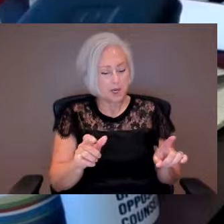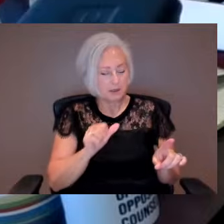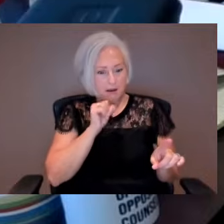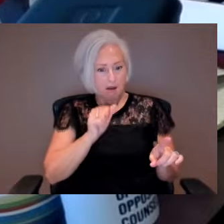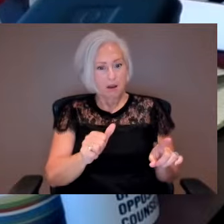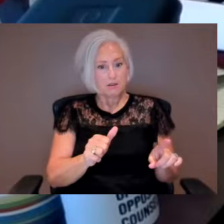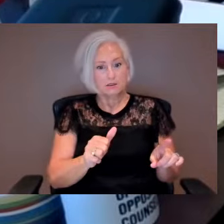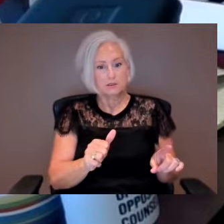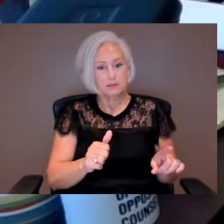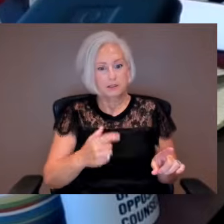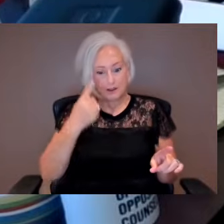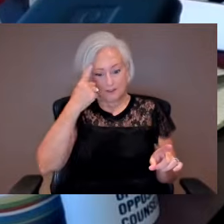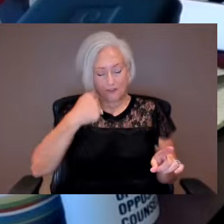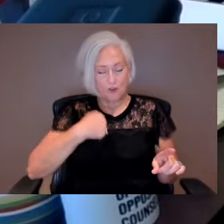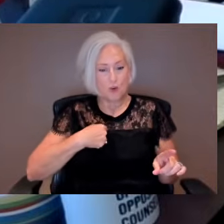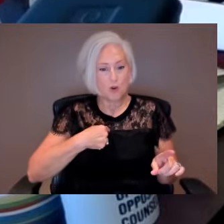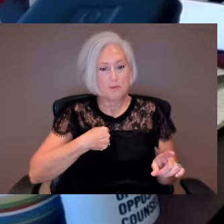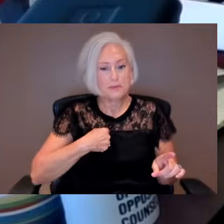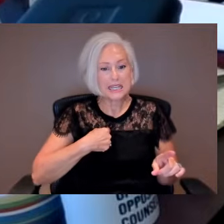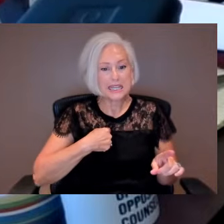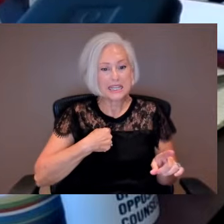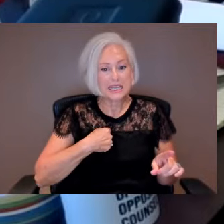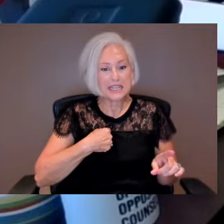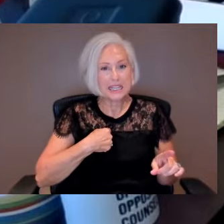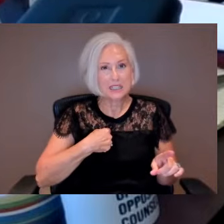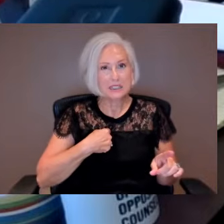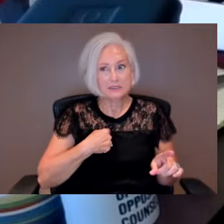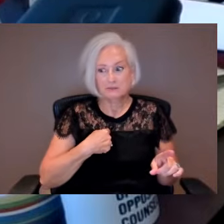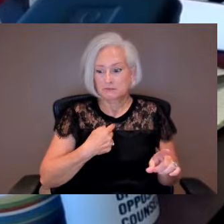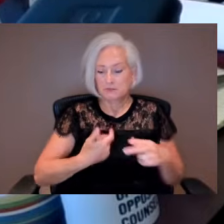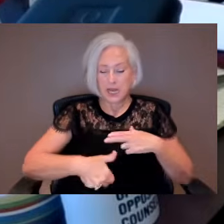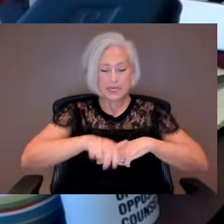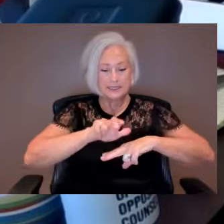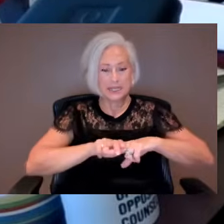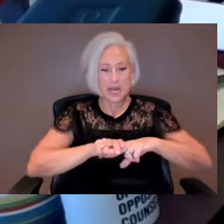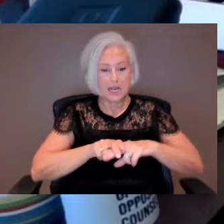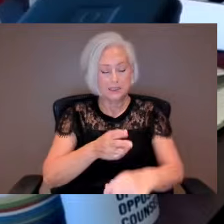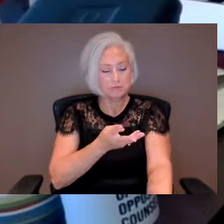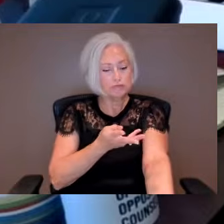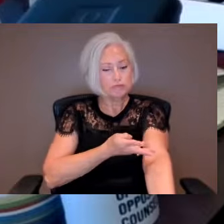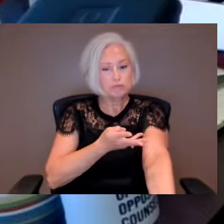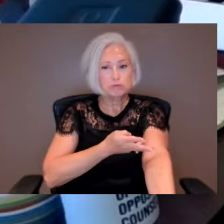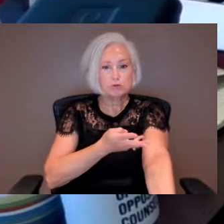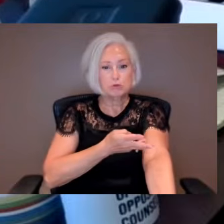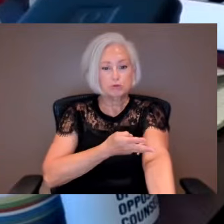of I just sat there and they just did an intravenous,